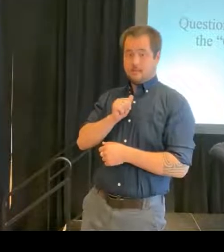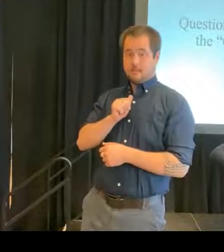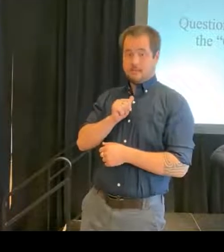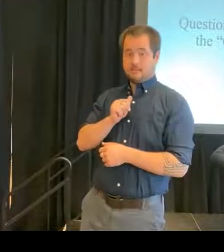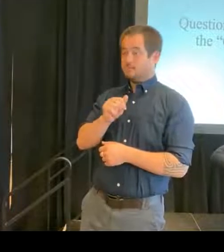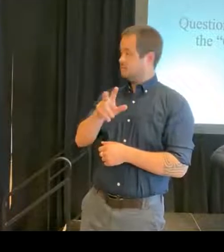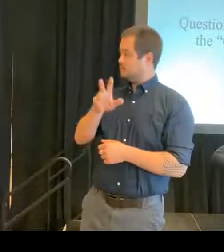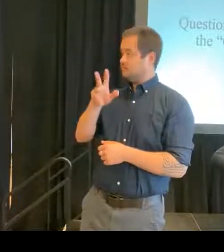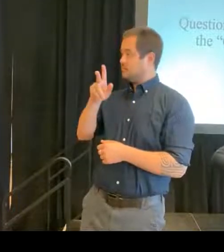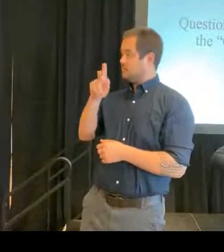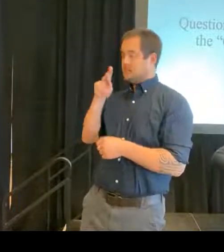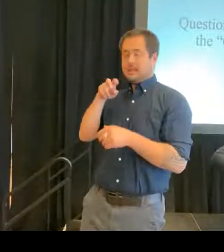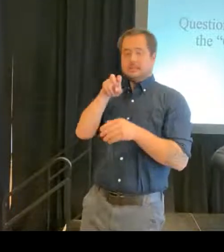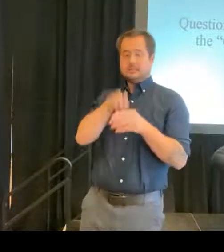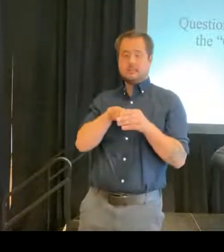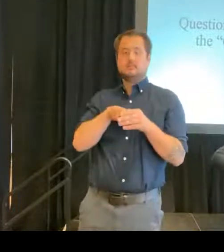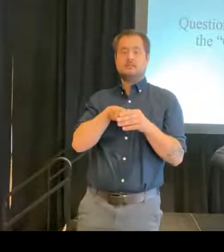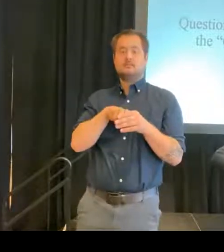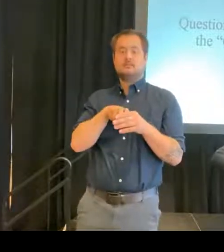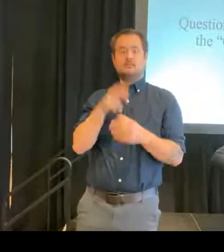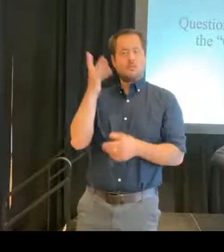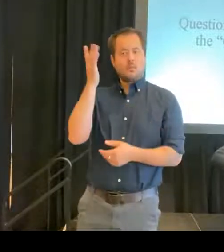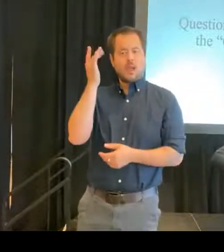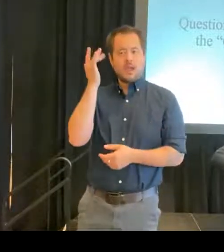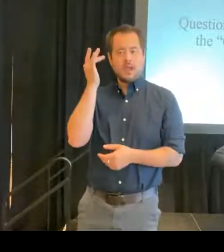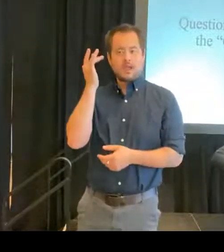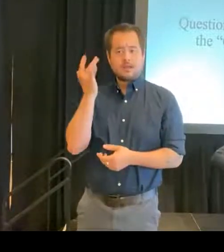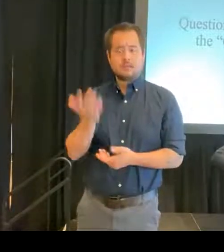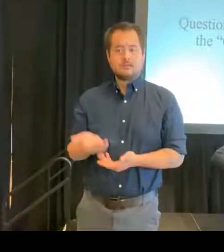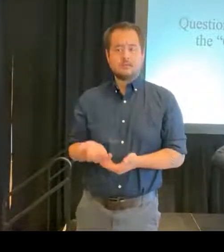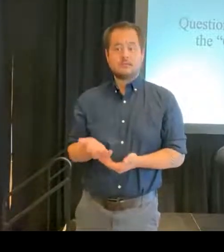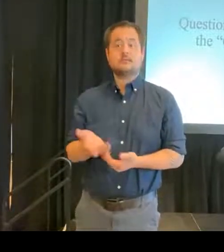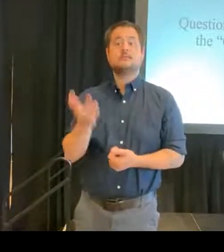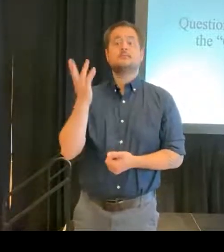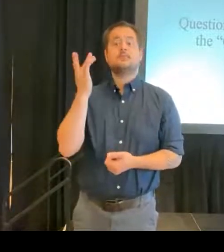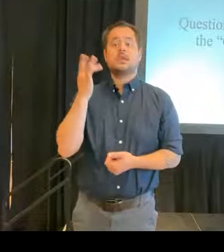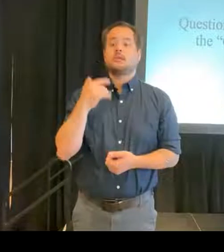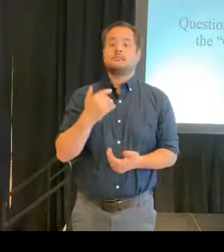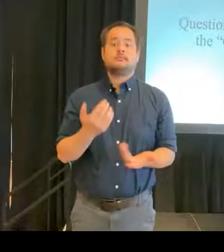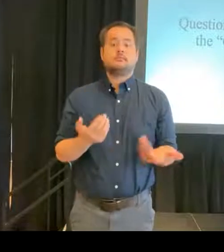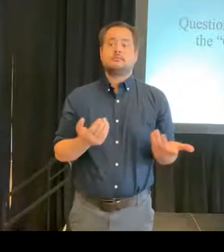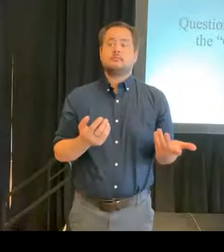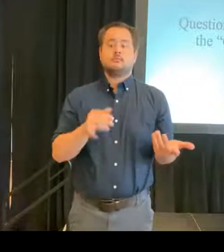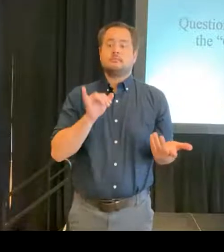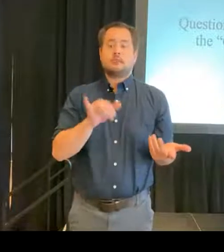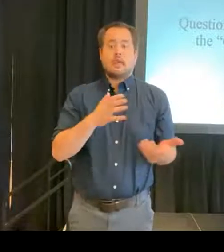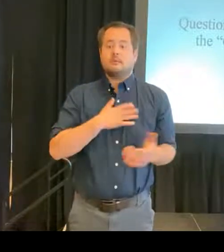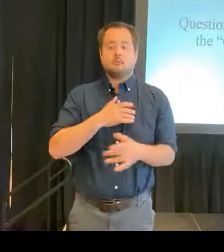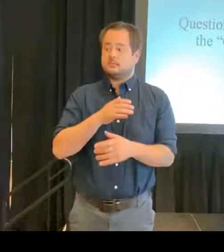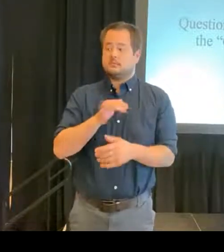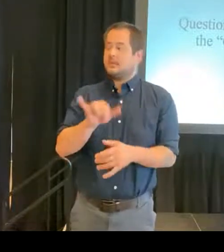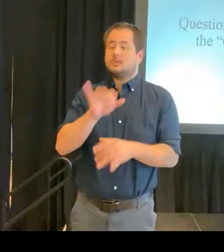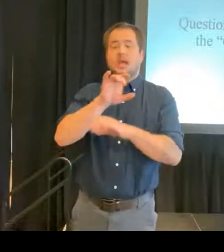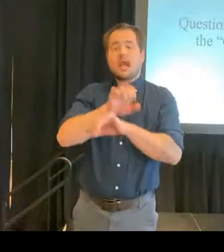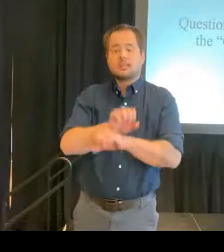and sit in the back seat. Why did I do that? Because this was a custom.